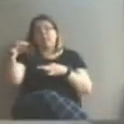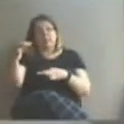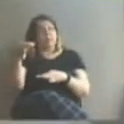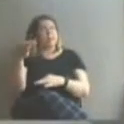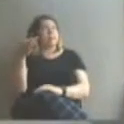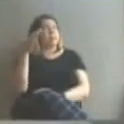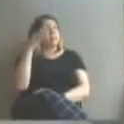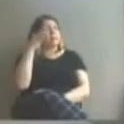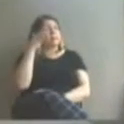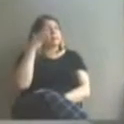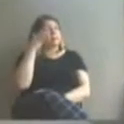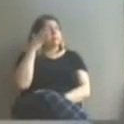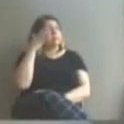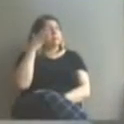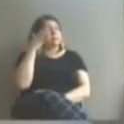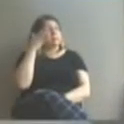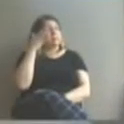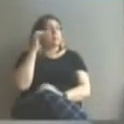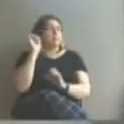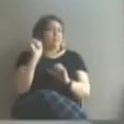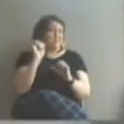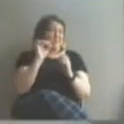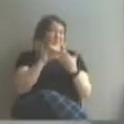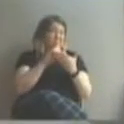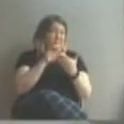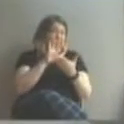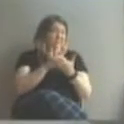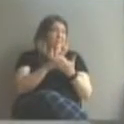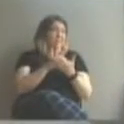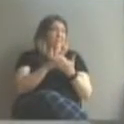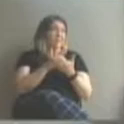there any way that you could have indicated that for us?